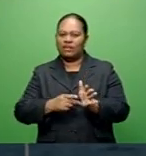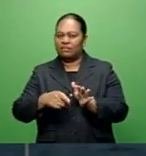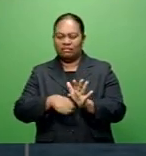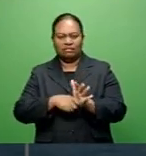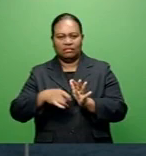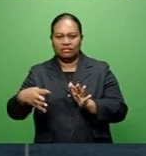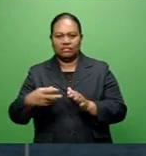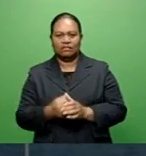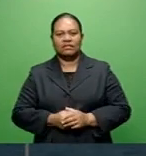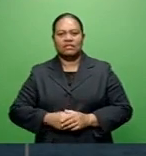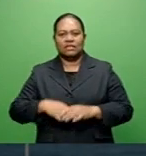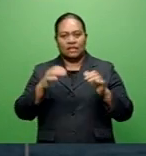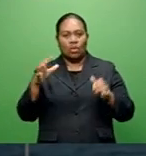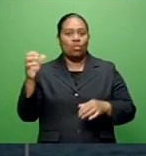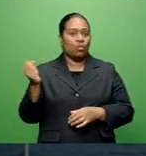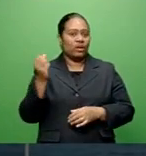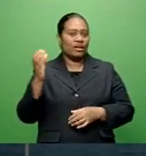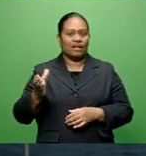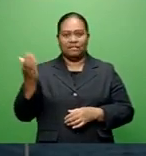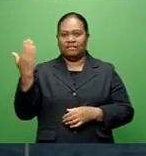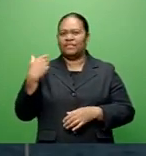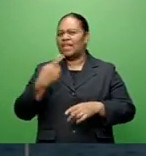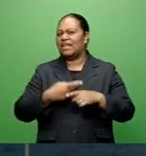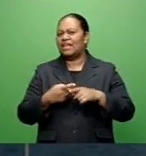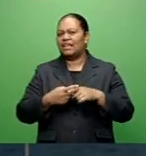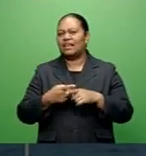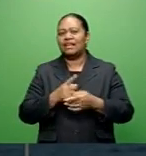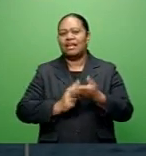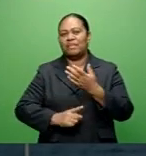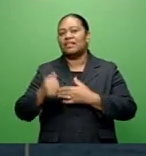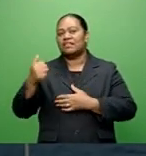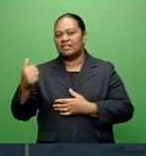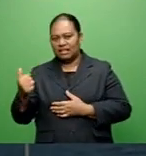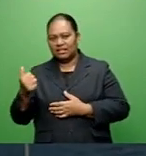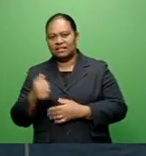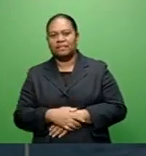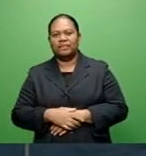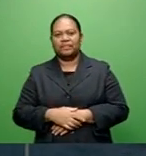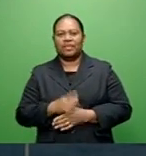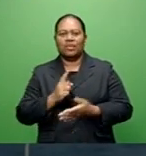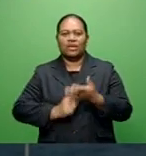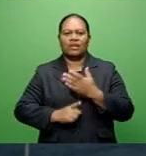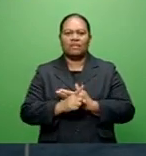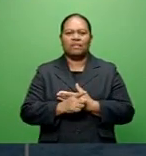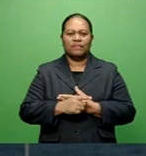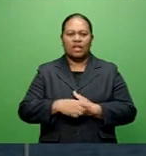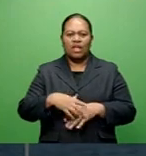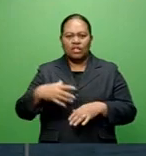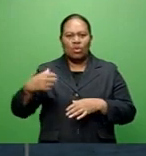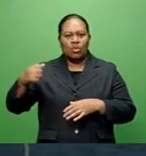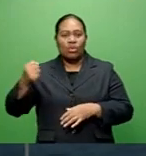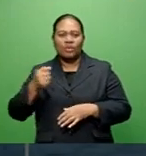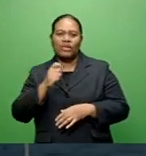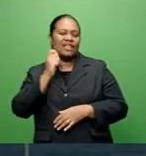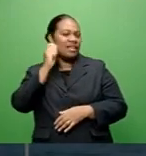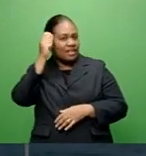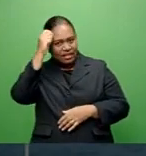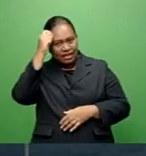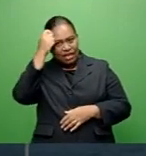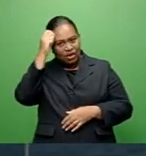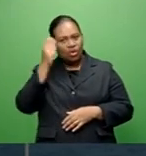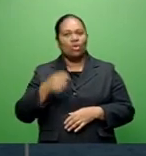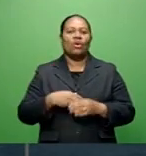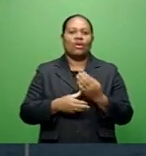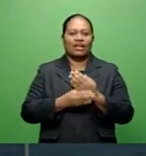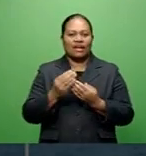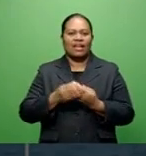Defending champions England clawed back 6 points, and Russell's charge was briefly halted by a yellow card, but a